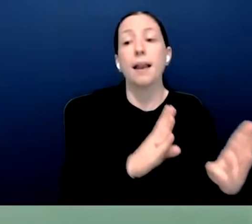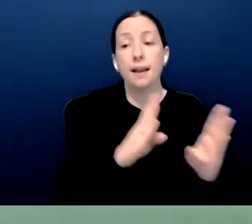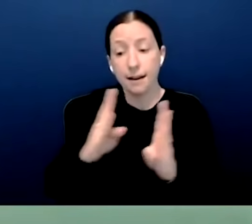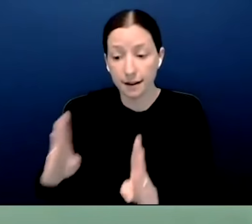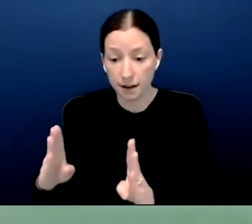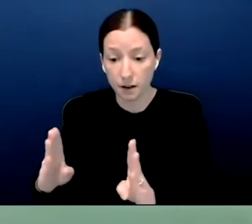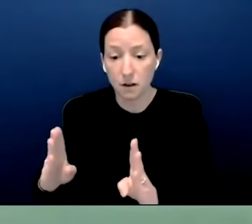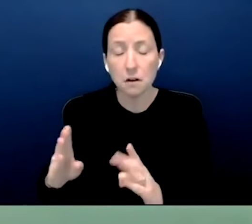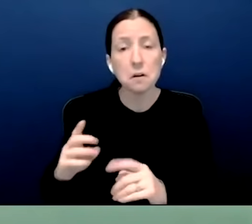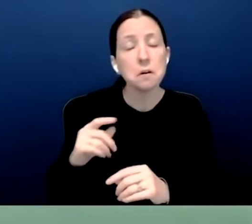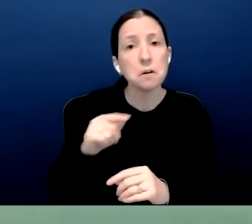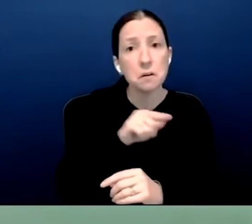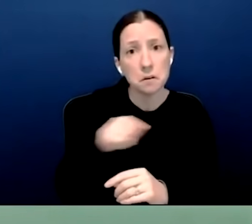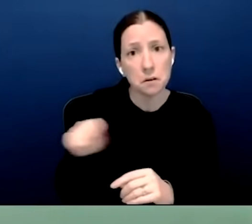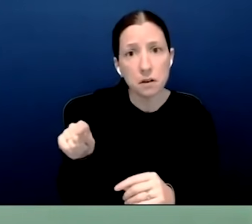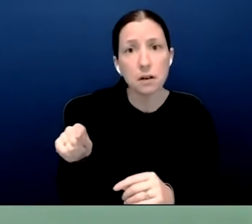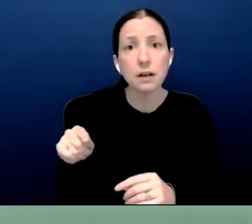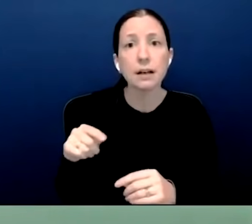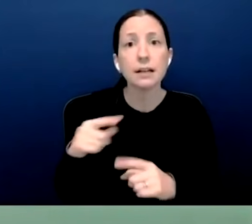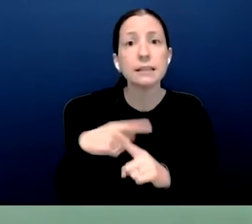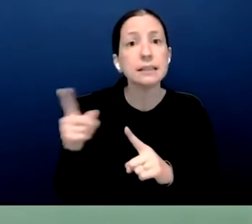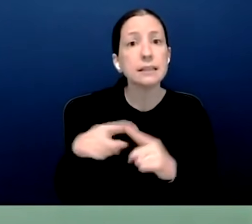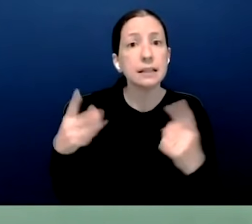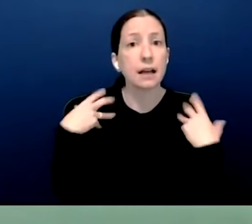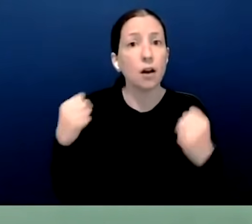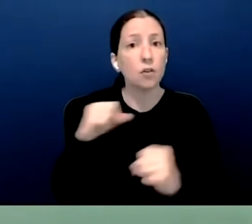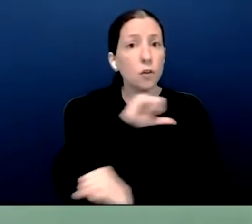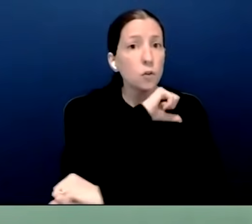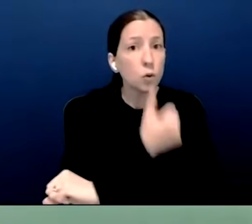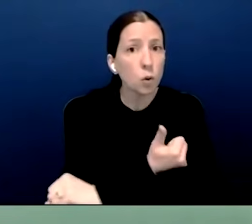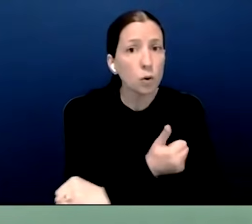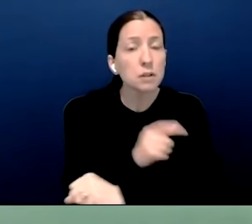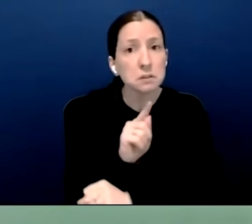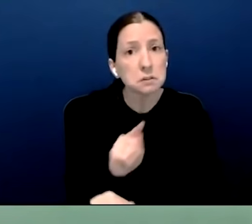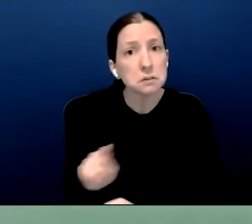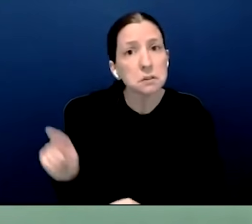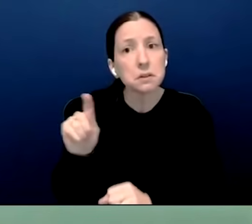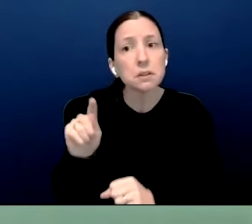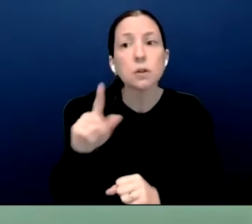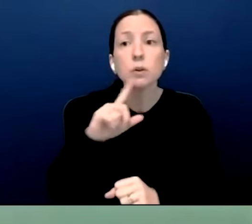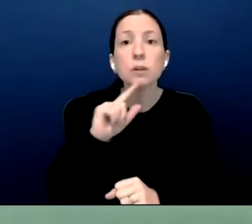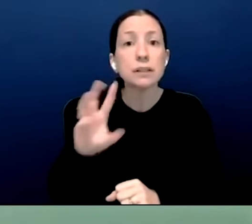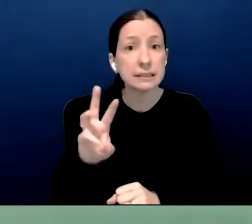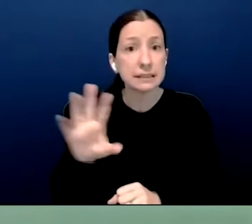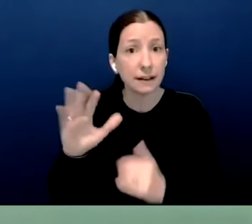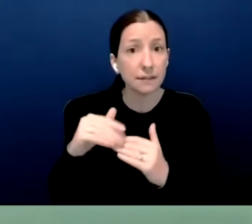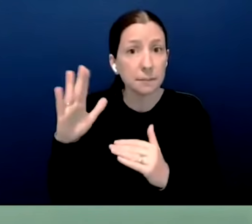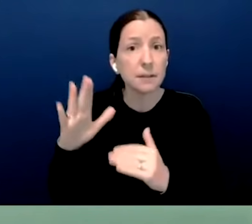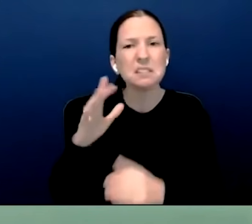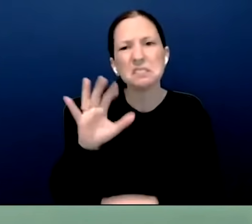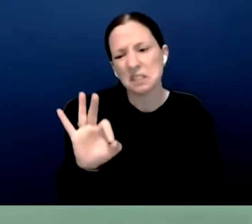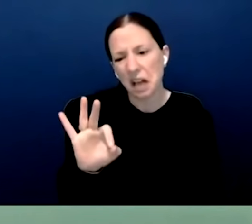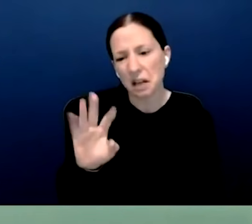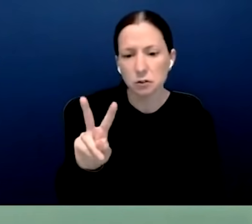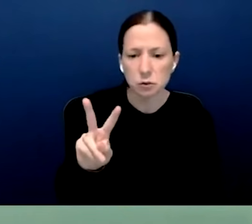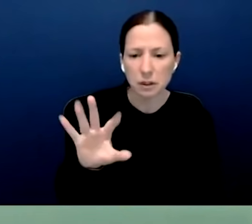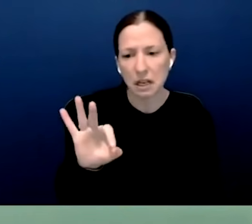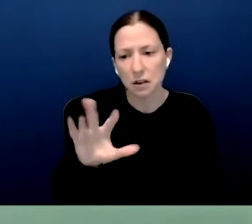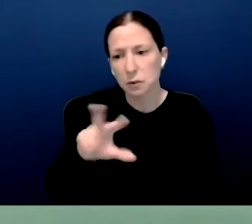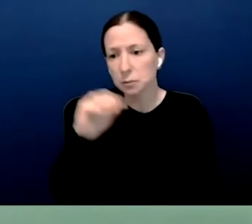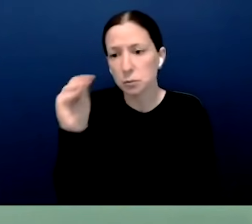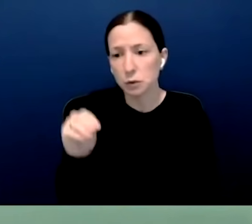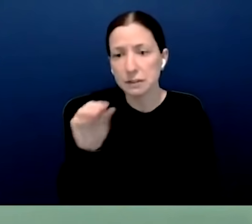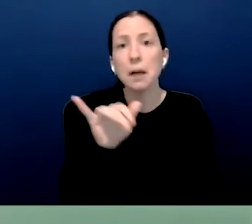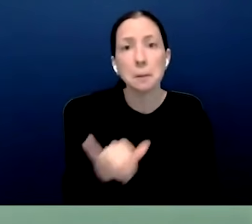little differences between health authorities, such that over 65, it's about 93% of